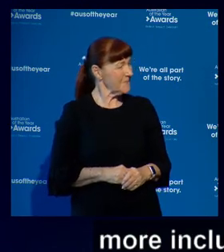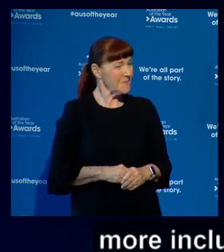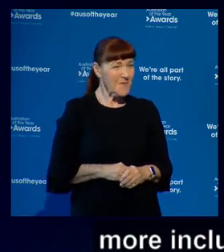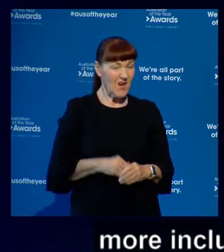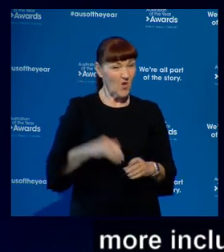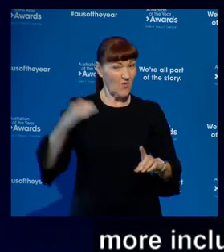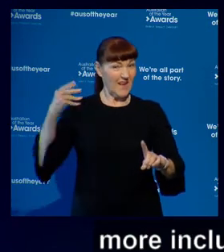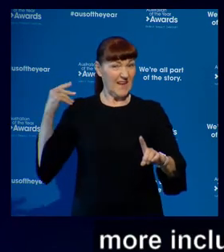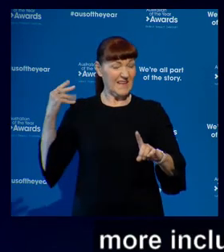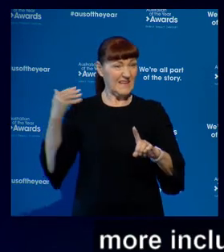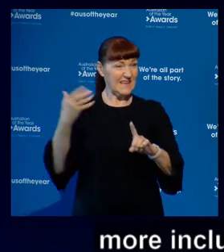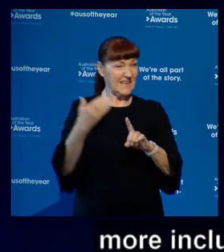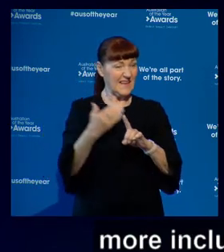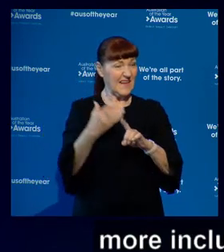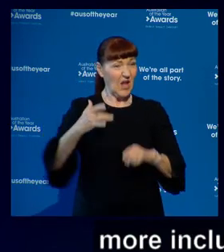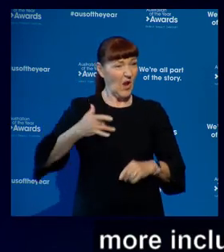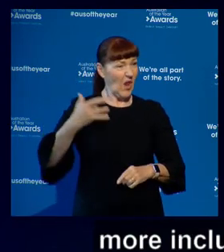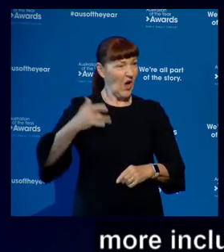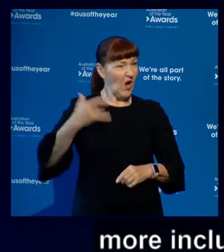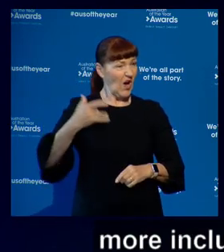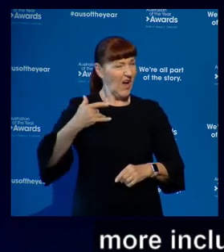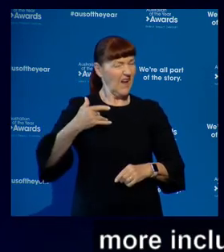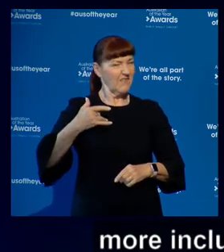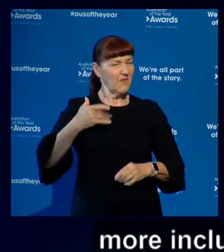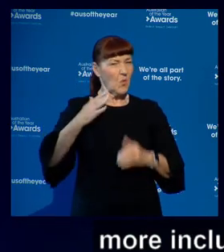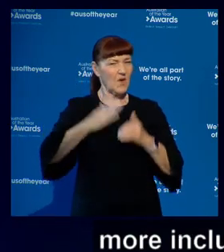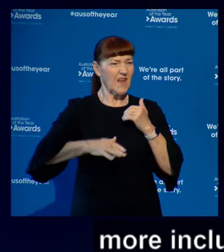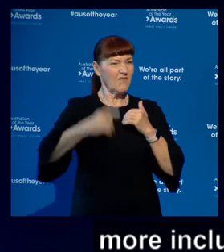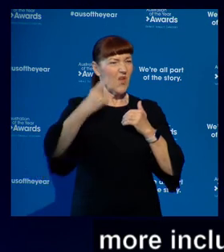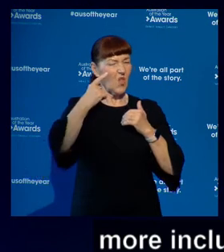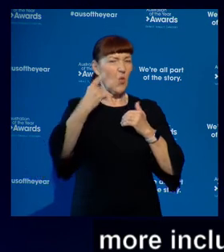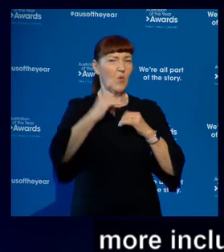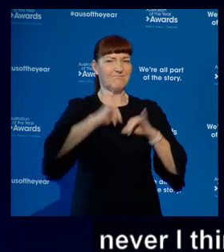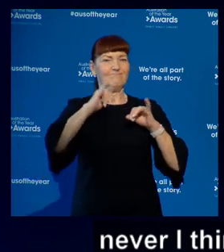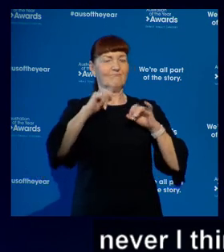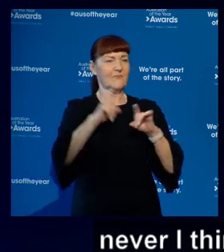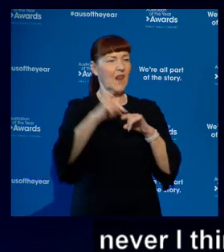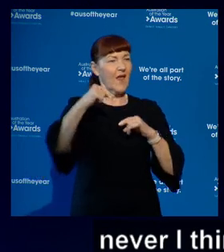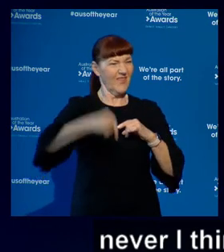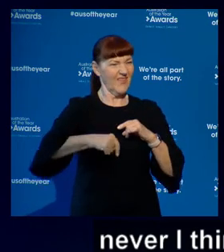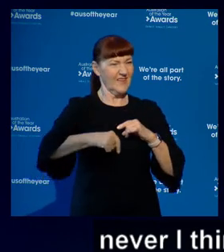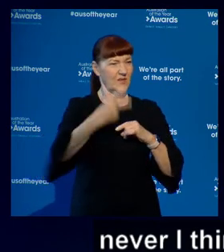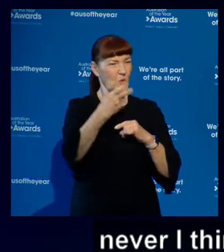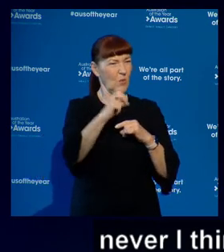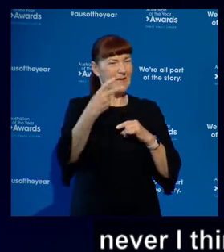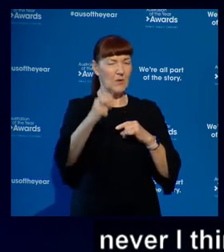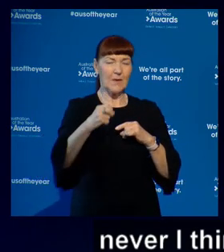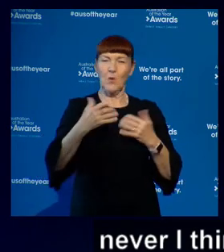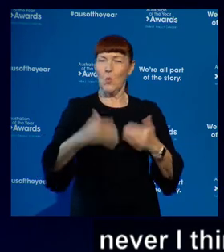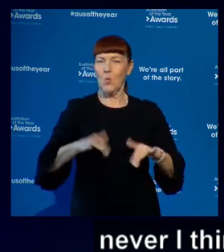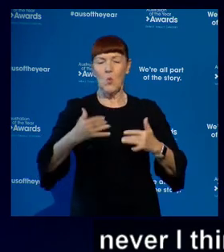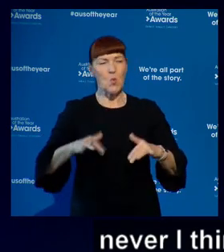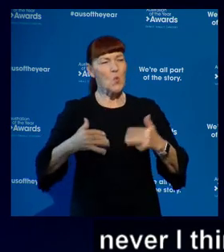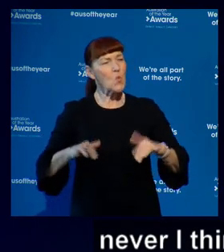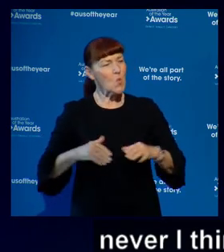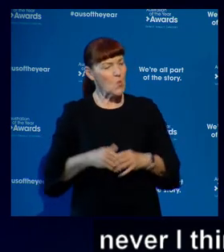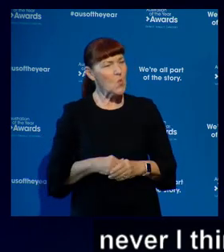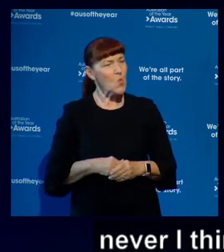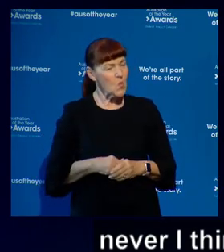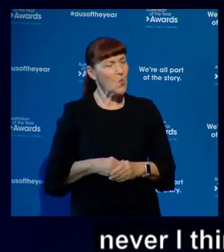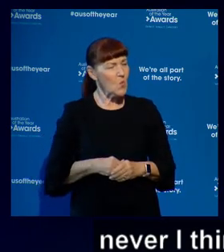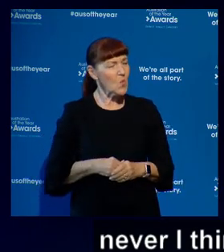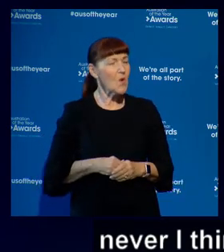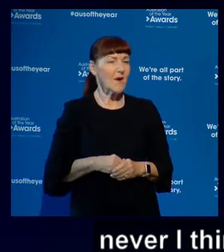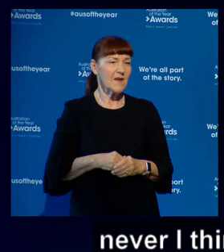in our lives where we've had to reflect upon just how important those things are than this year. And so on